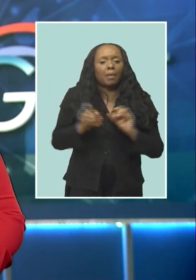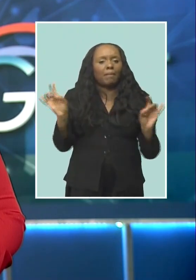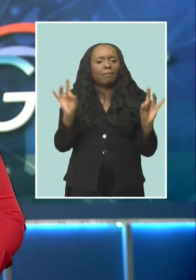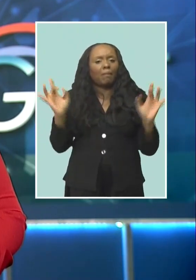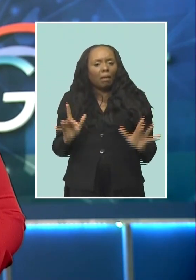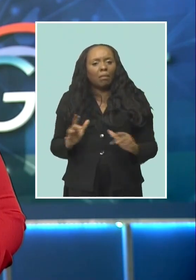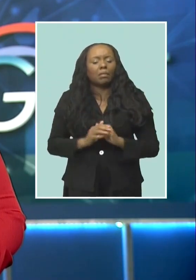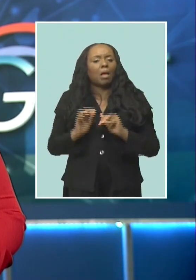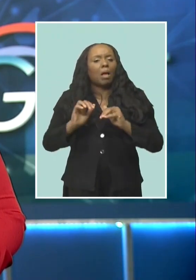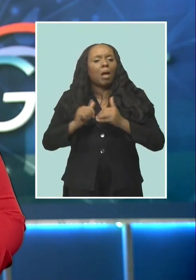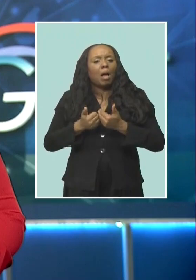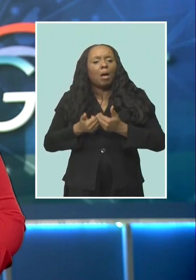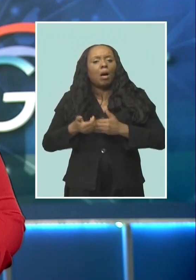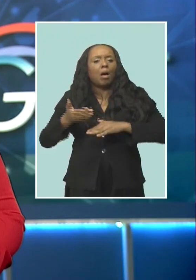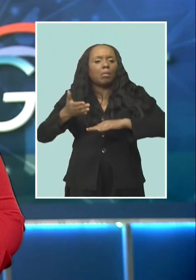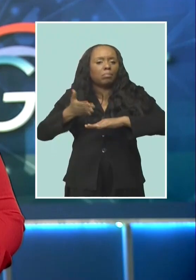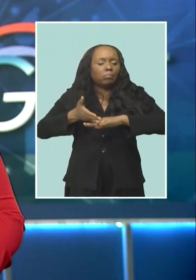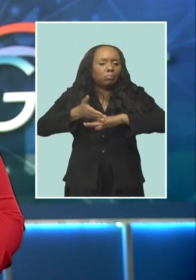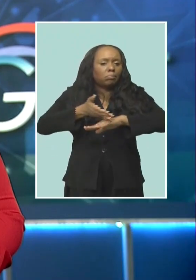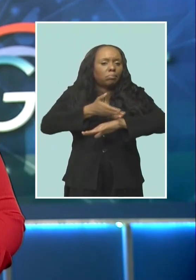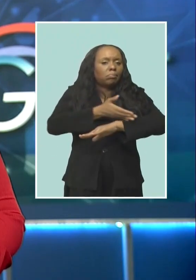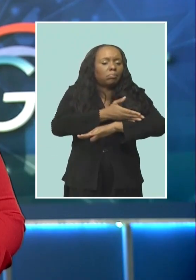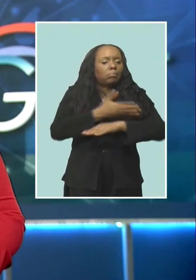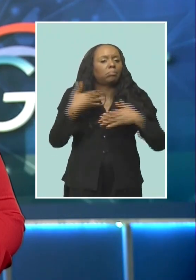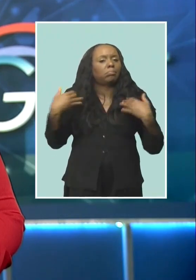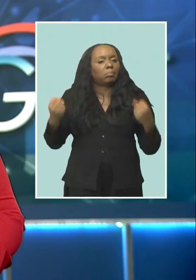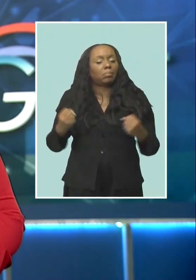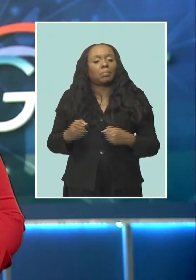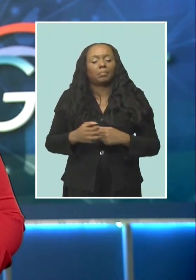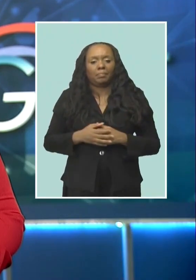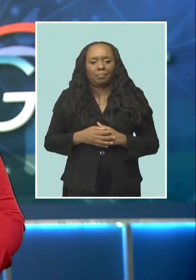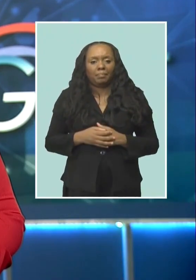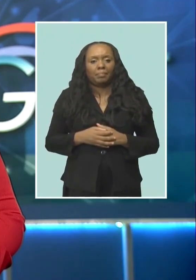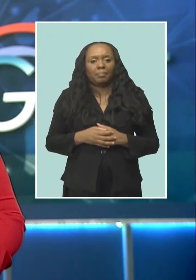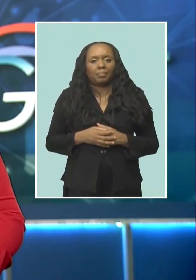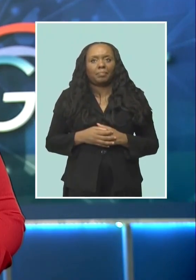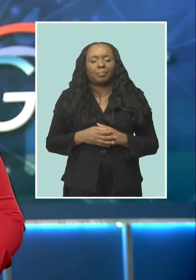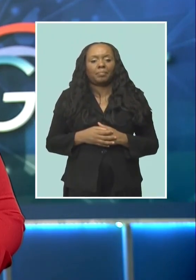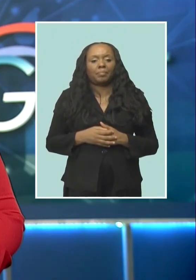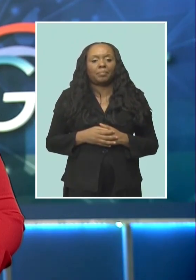to restoration. Trevor Thorpe reports.